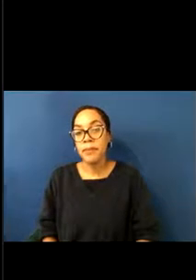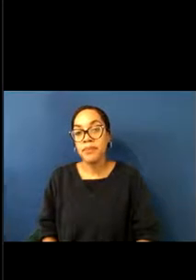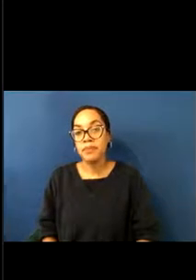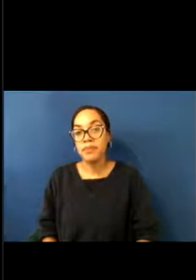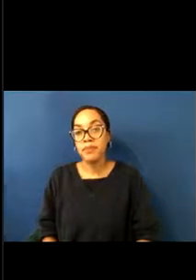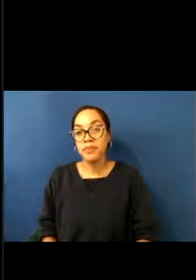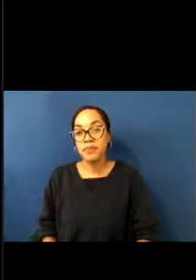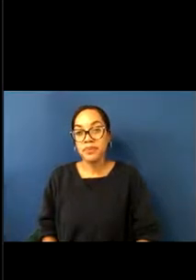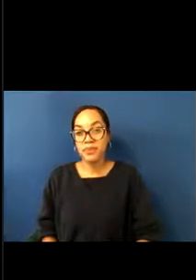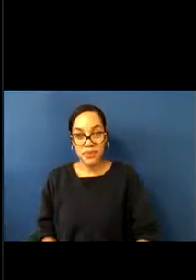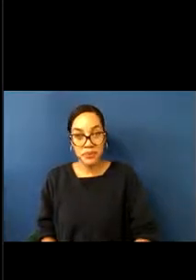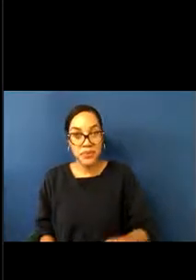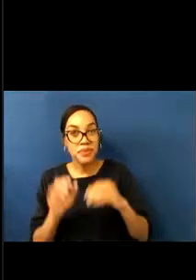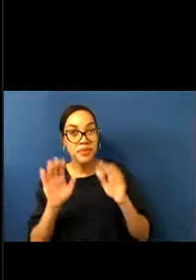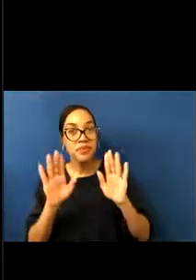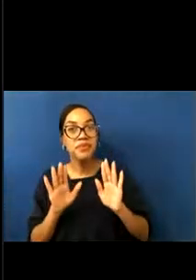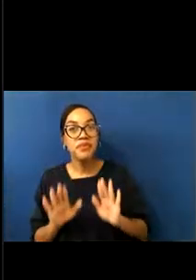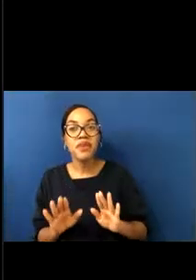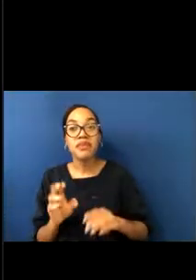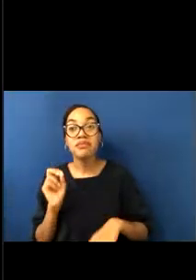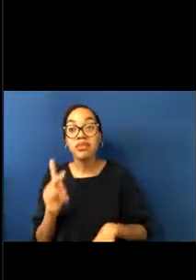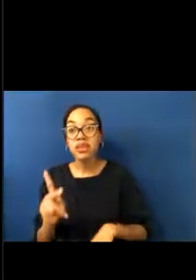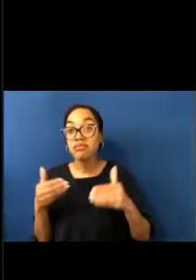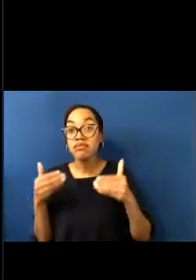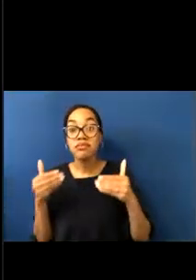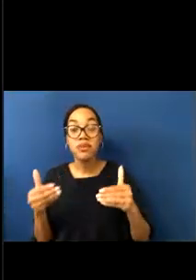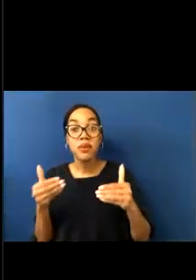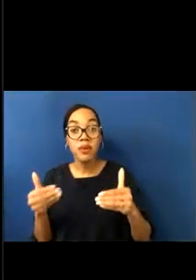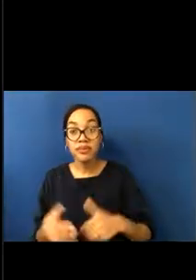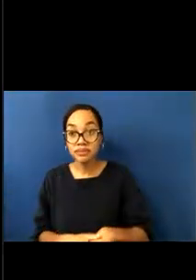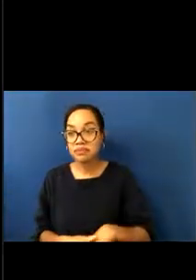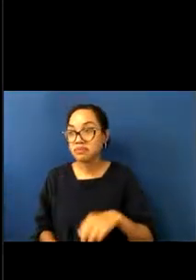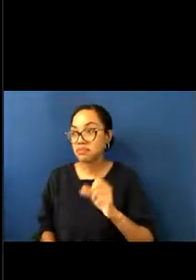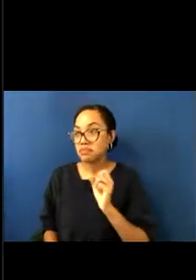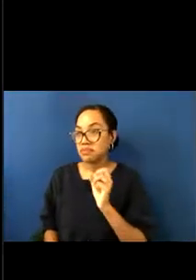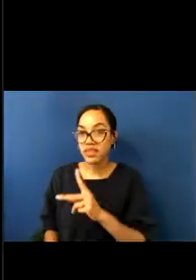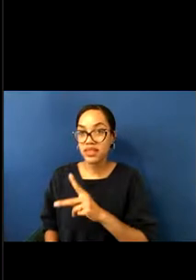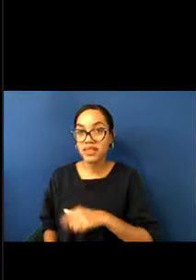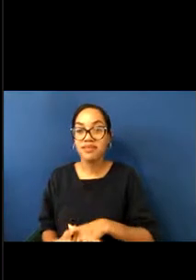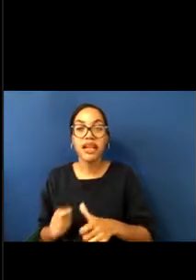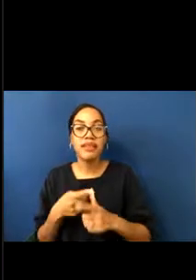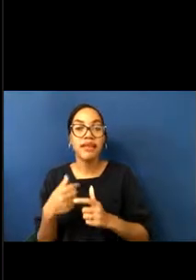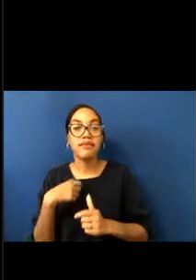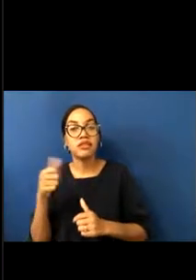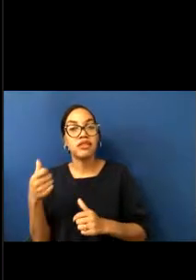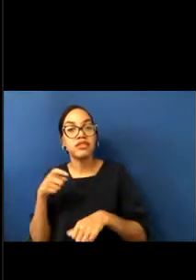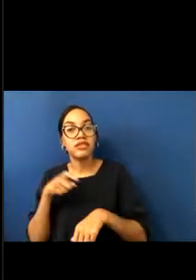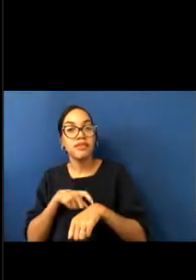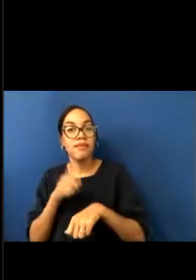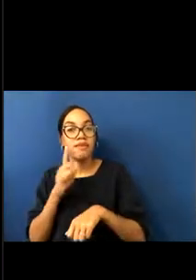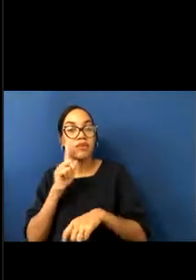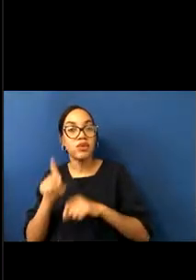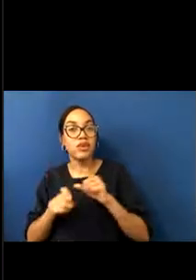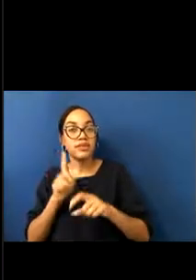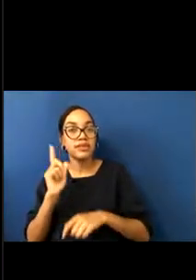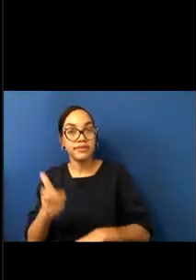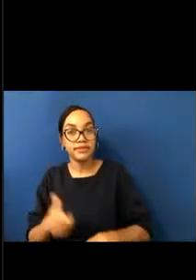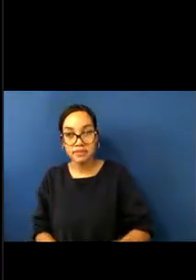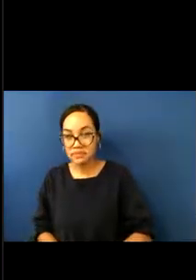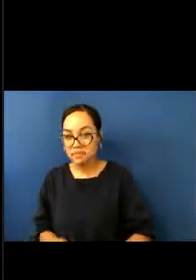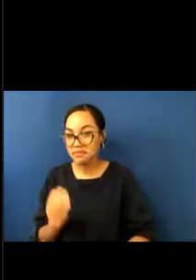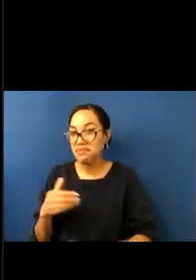Great. Let's keep going. Okay. And we'll have another chance for questions. Okay, you got it. Next slide,